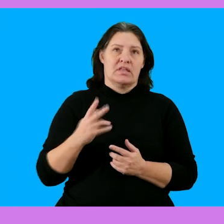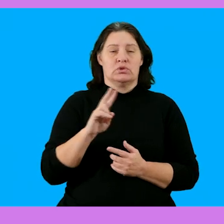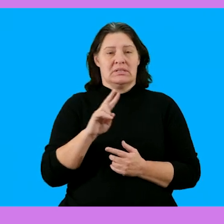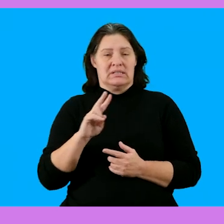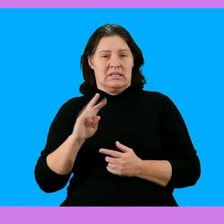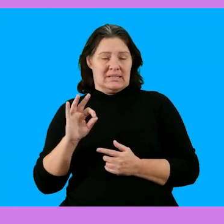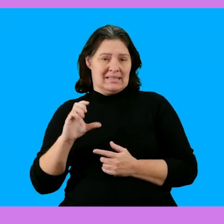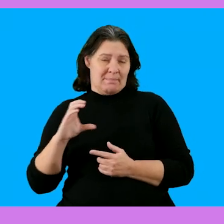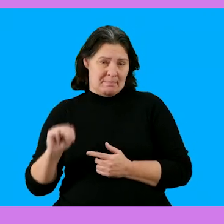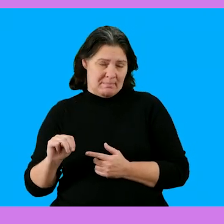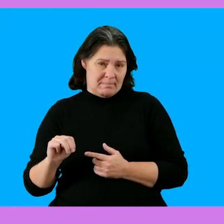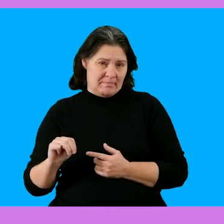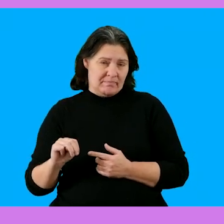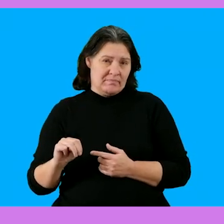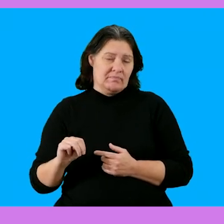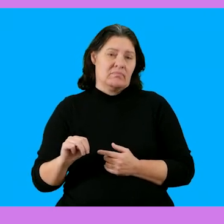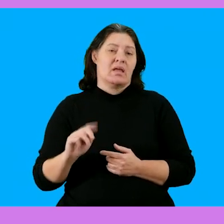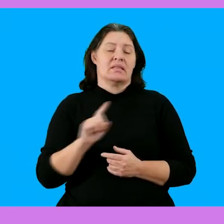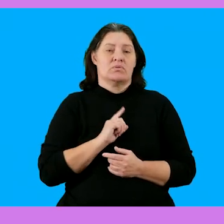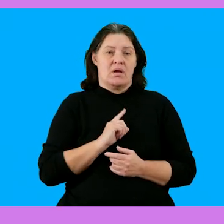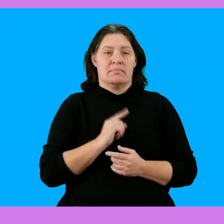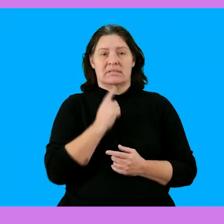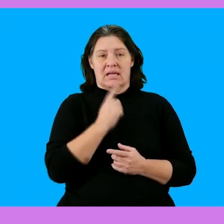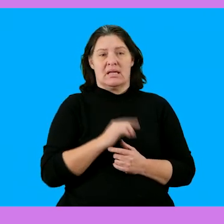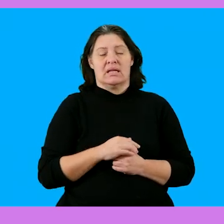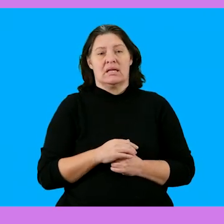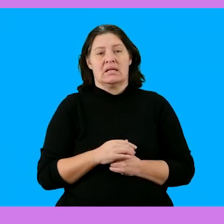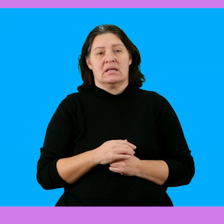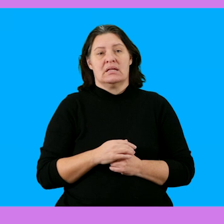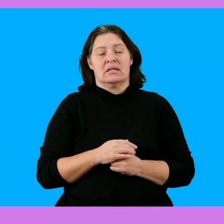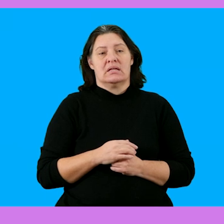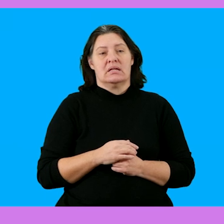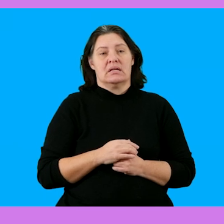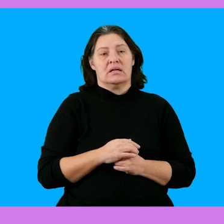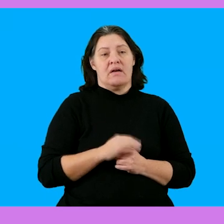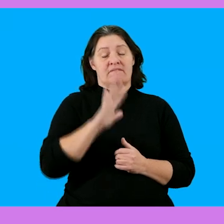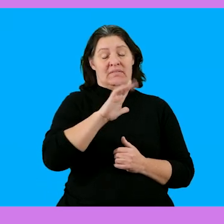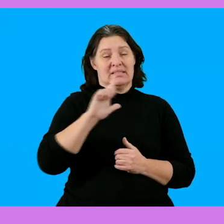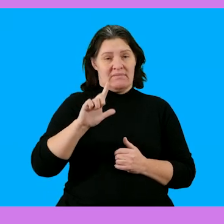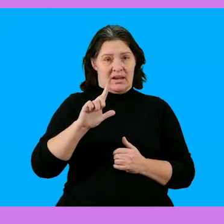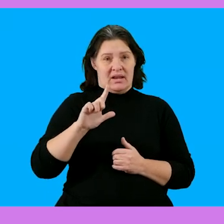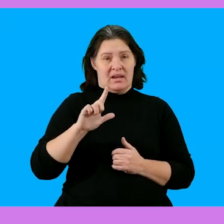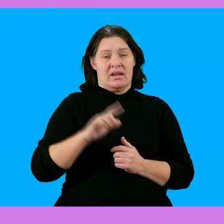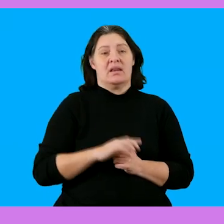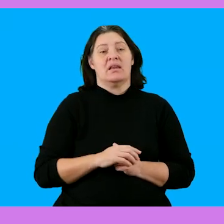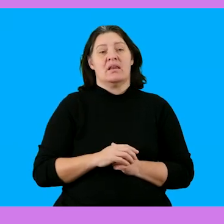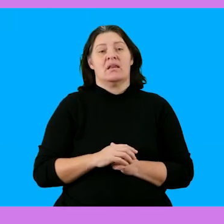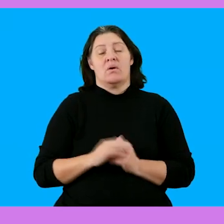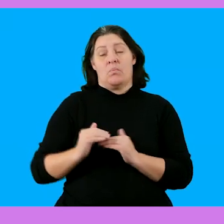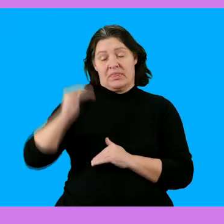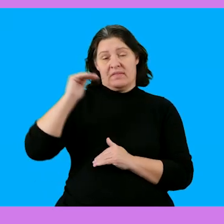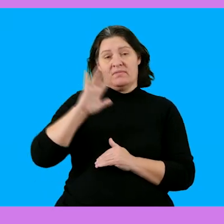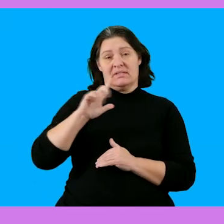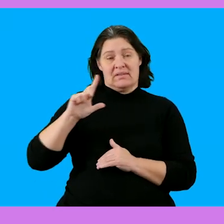23 centimeters, right? So therefore, I'll say then 57 centimeters. We know the width is